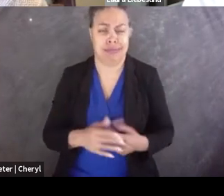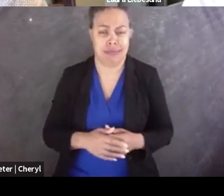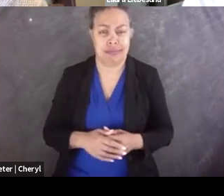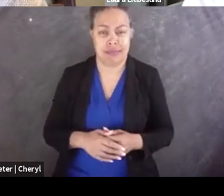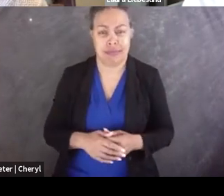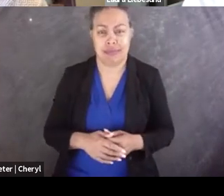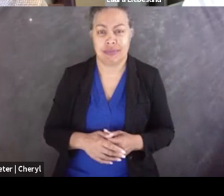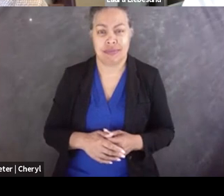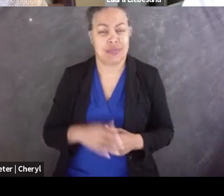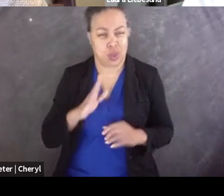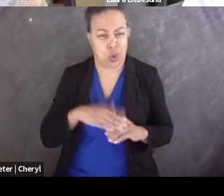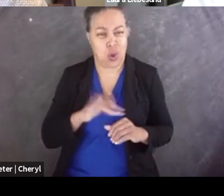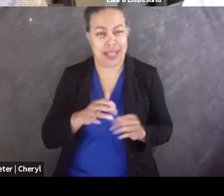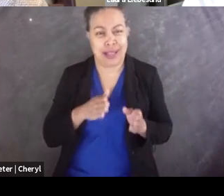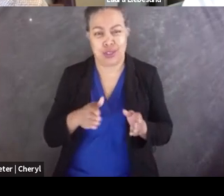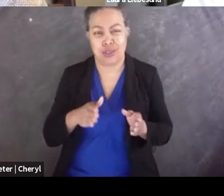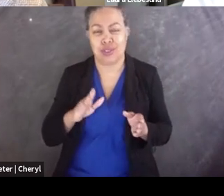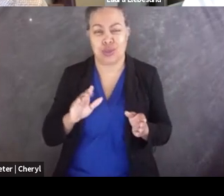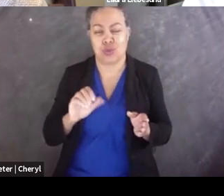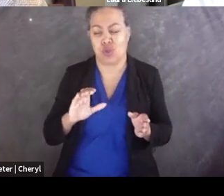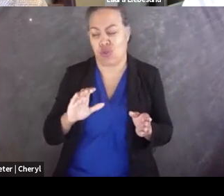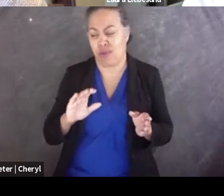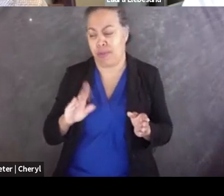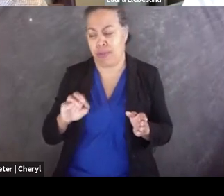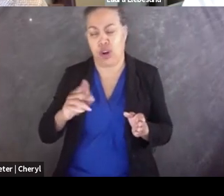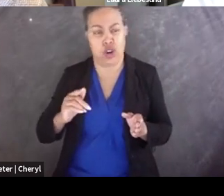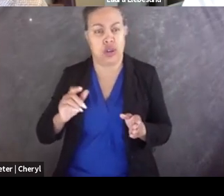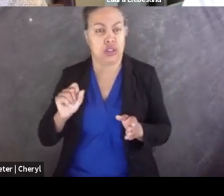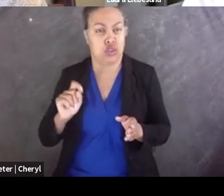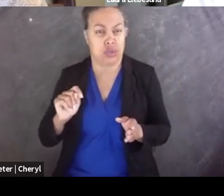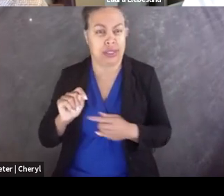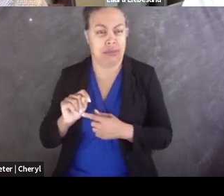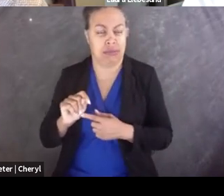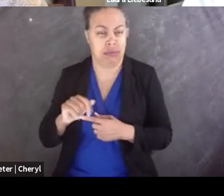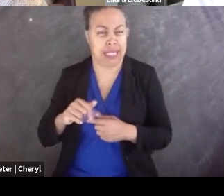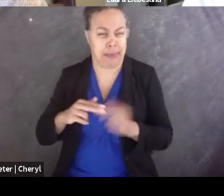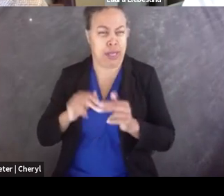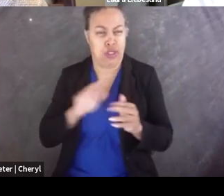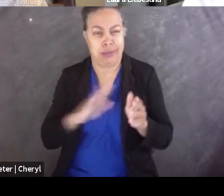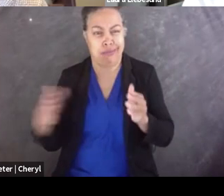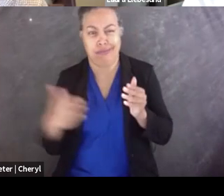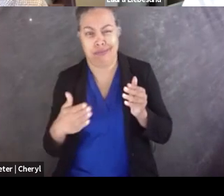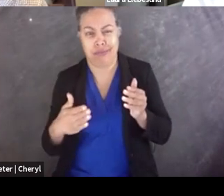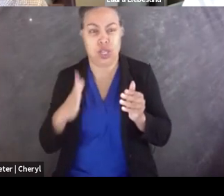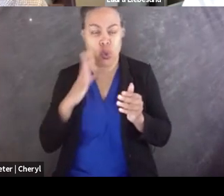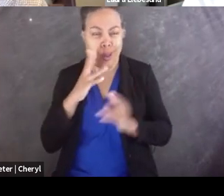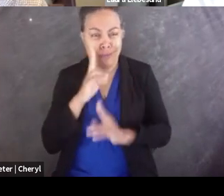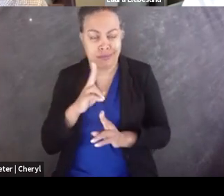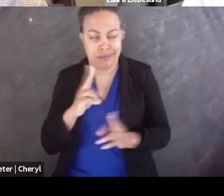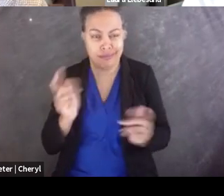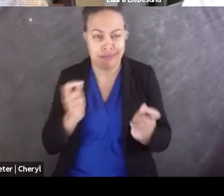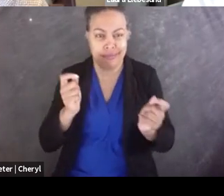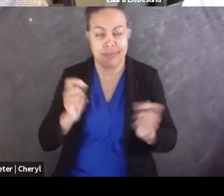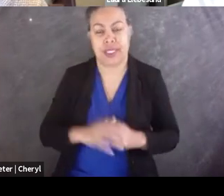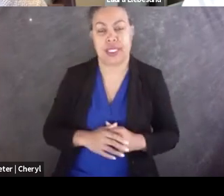the Wilkburger Street side of that building coming up next month. And then on the corner of that